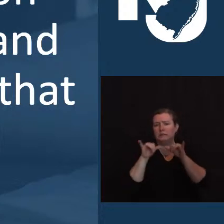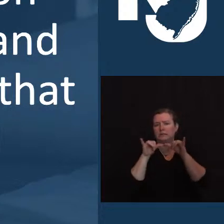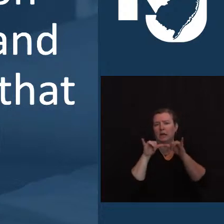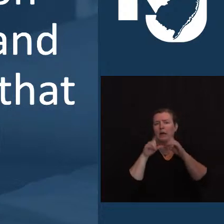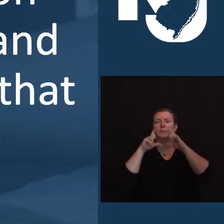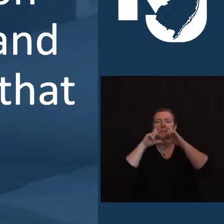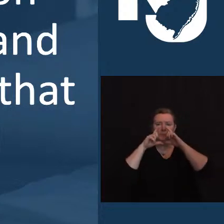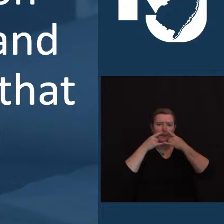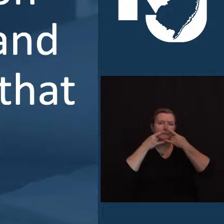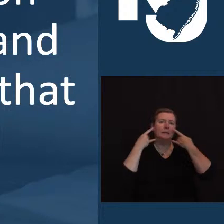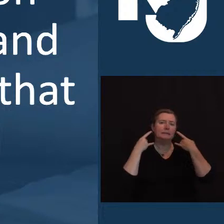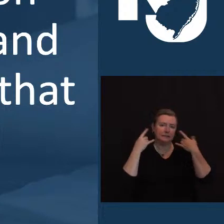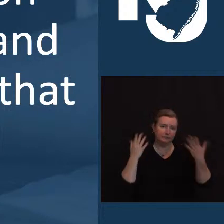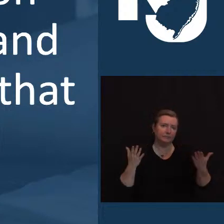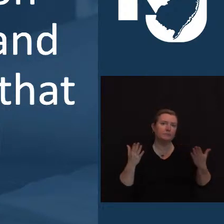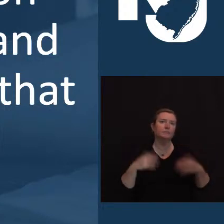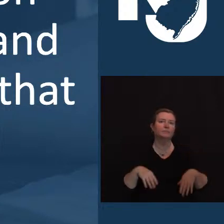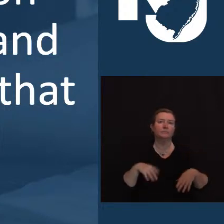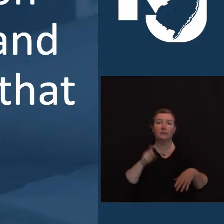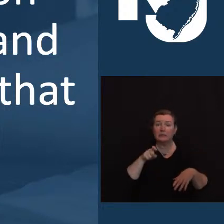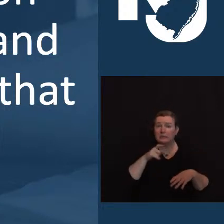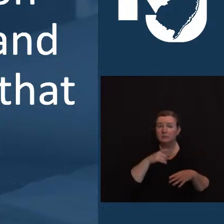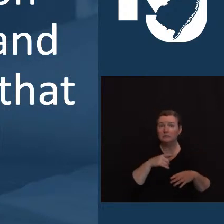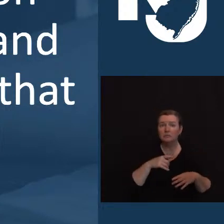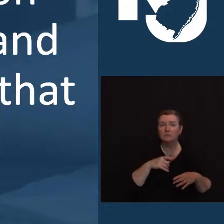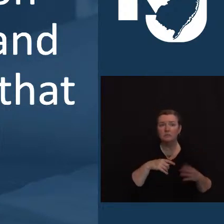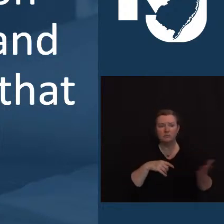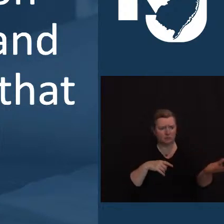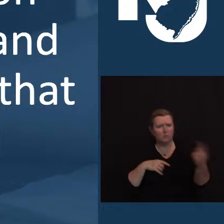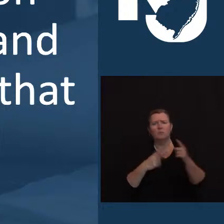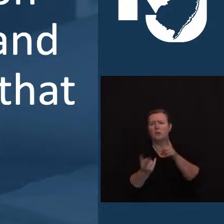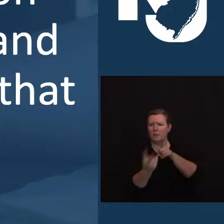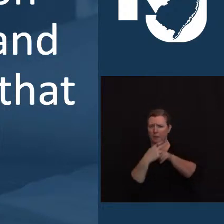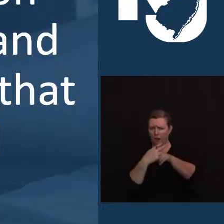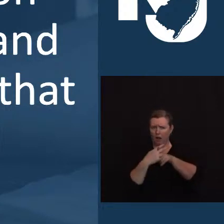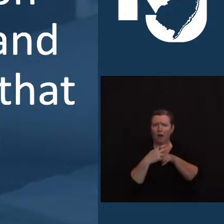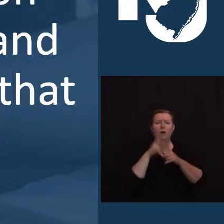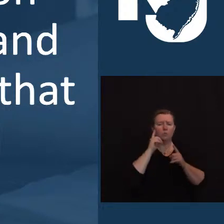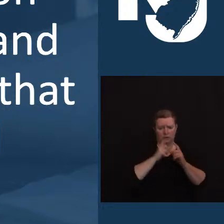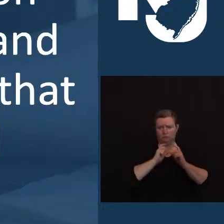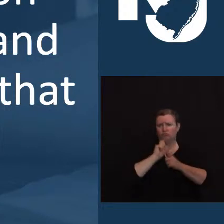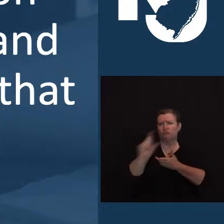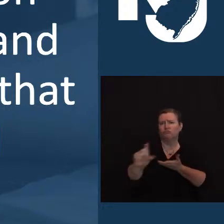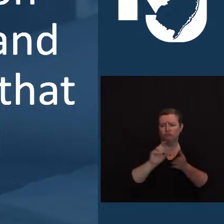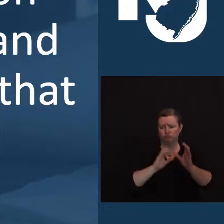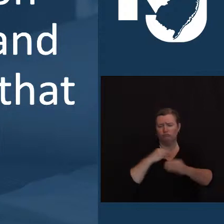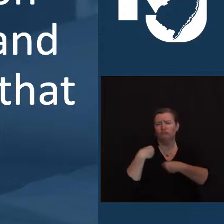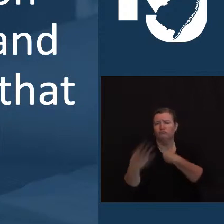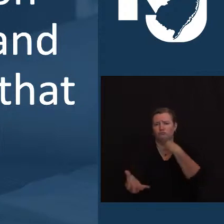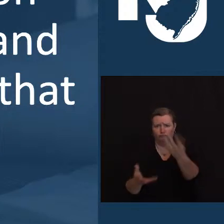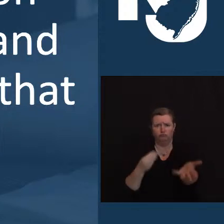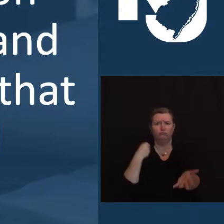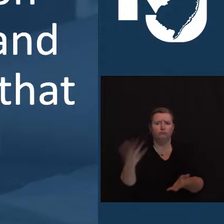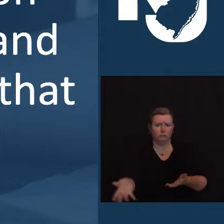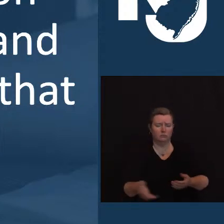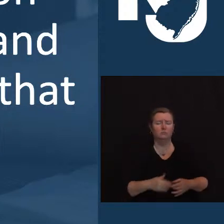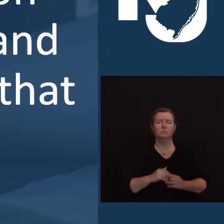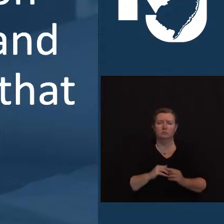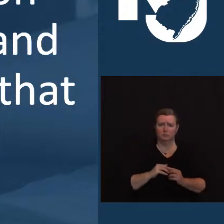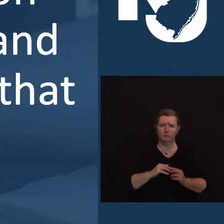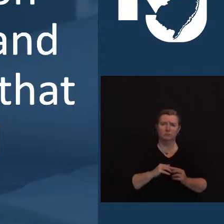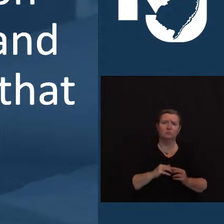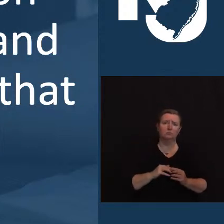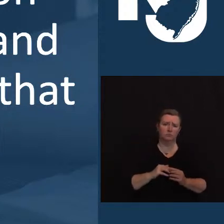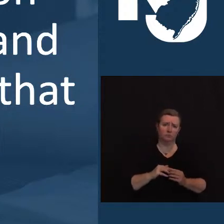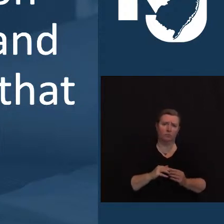as-needed basis for students or staff who might forget, damage, or misplace their own masks. We will make